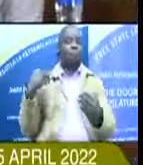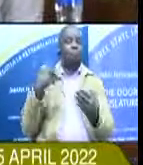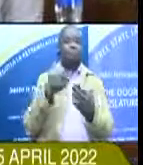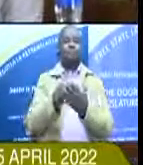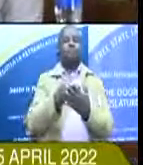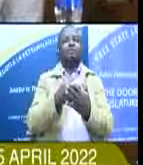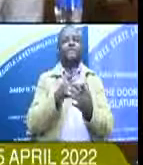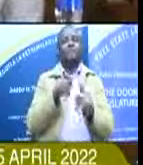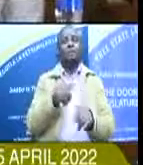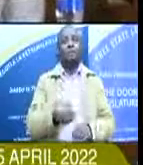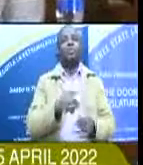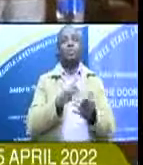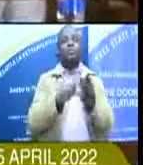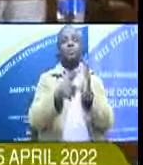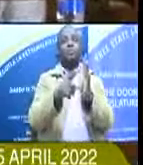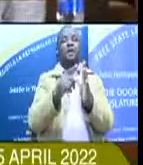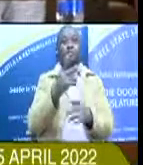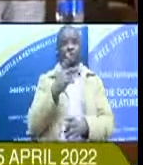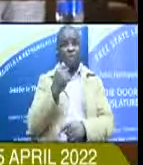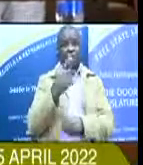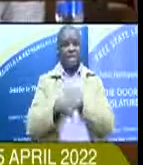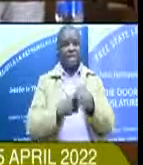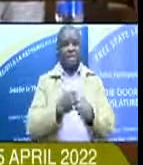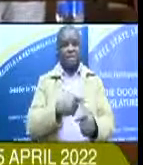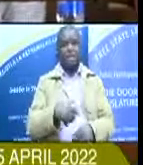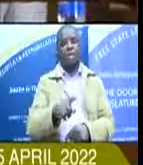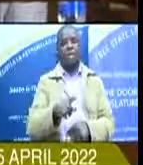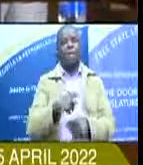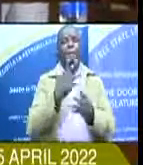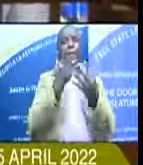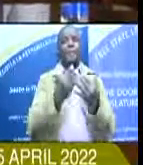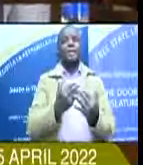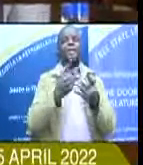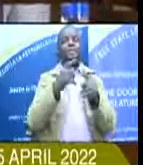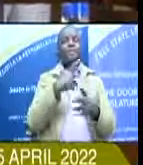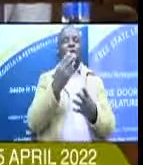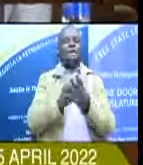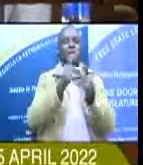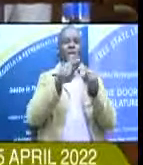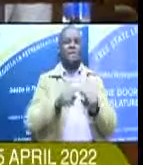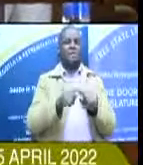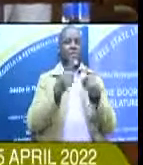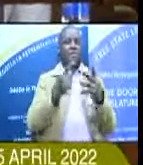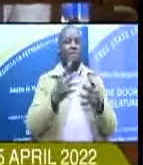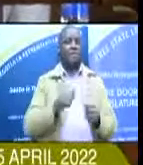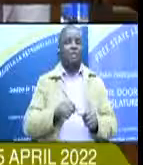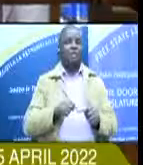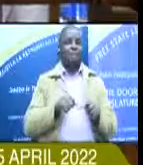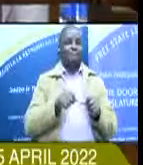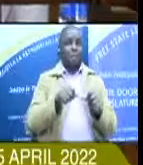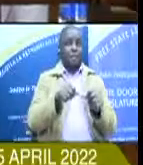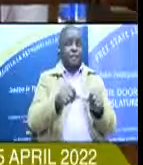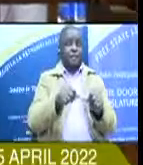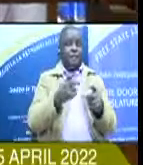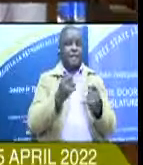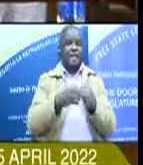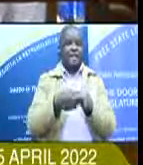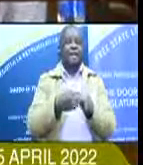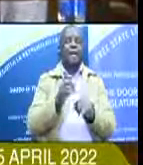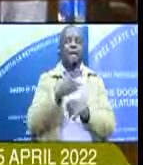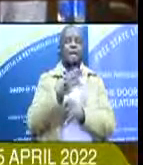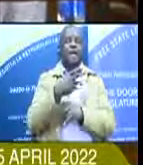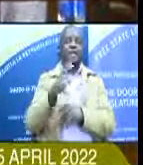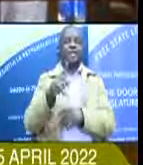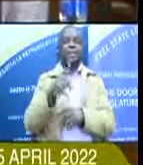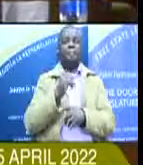a roadmap for this financial year. Our outlook is dedicated towards progressively strengthening the primary health care in